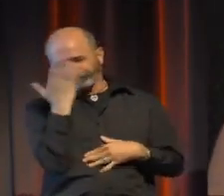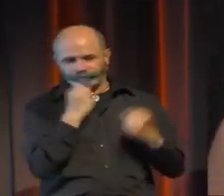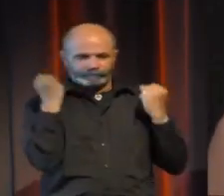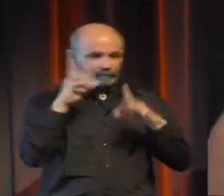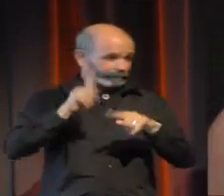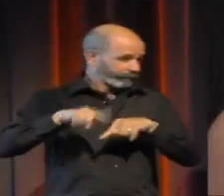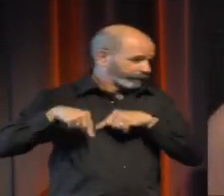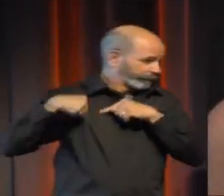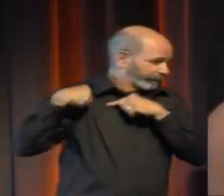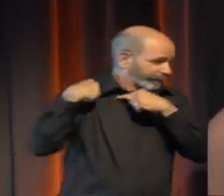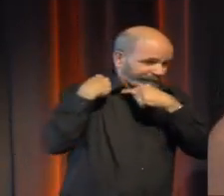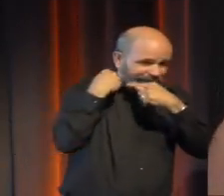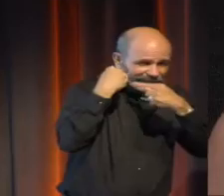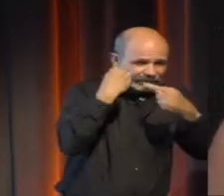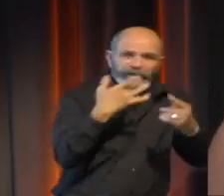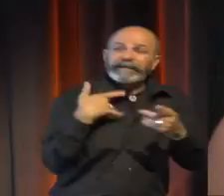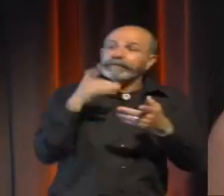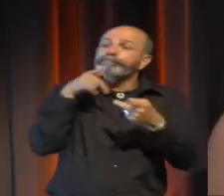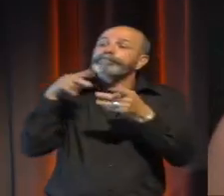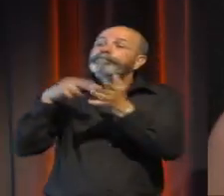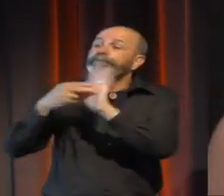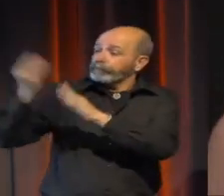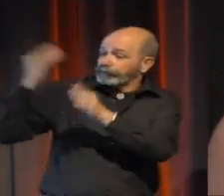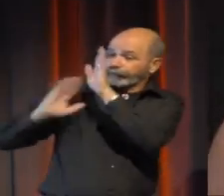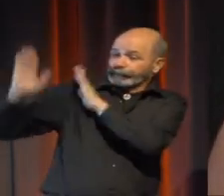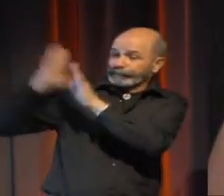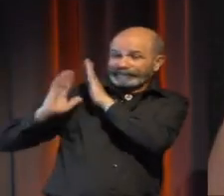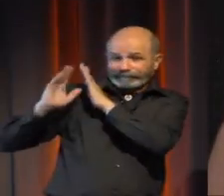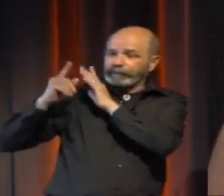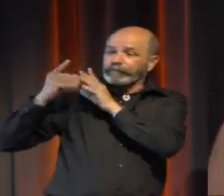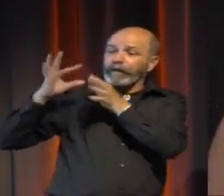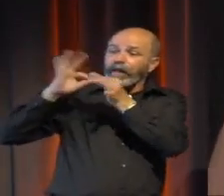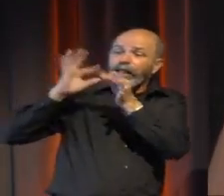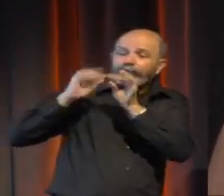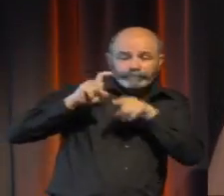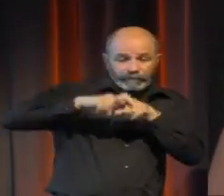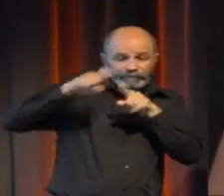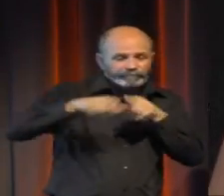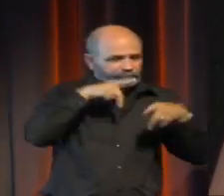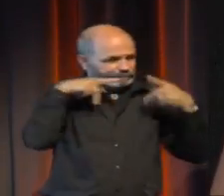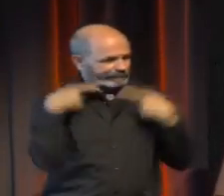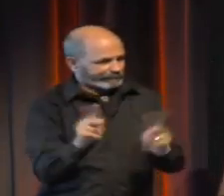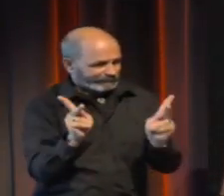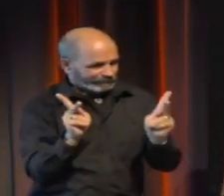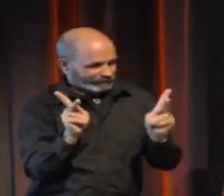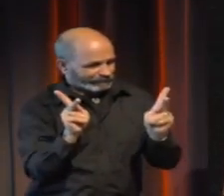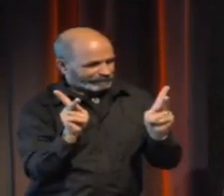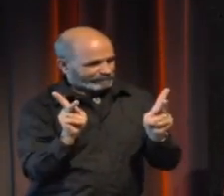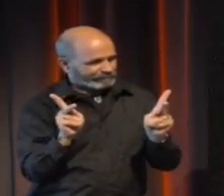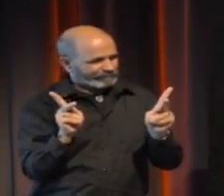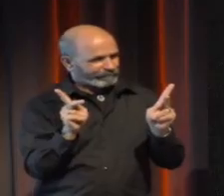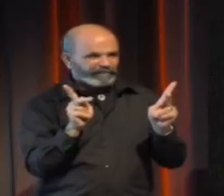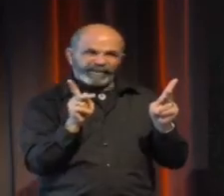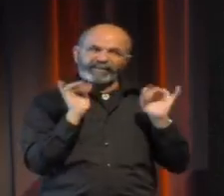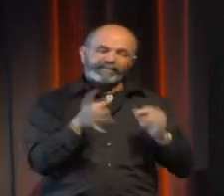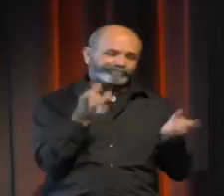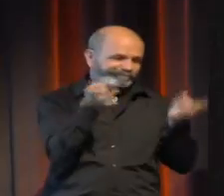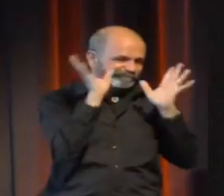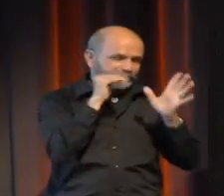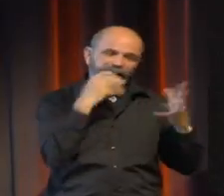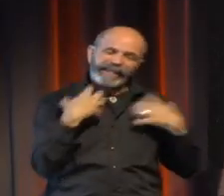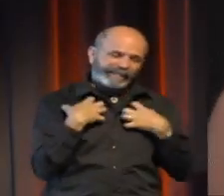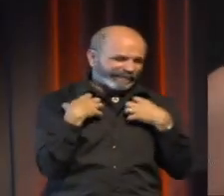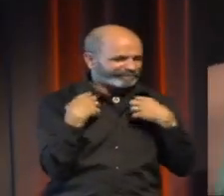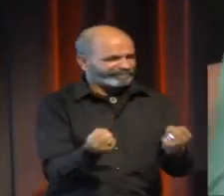the opportunity to express who you are. In no way is that healthy or is it logical. Because how